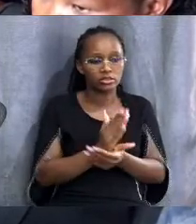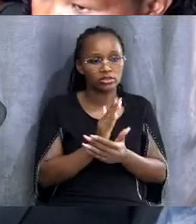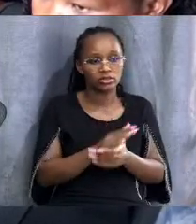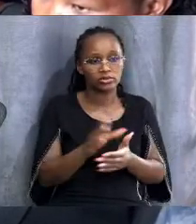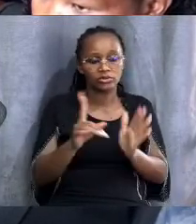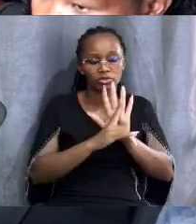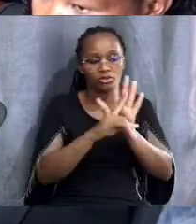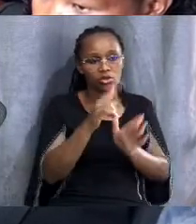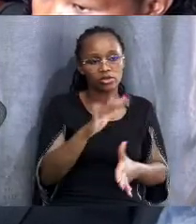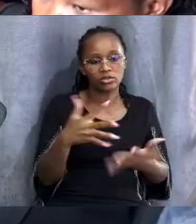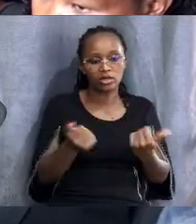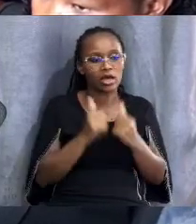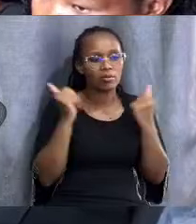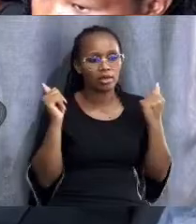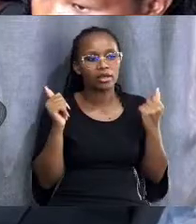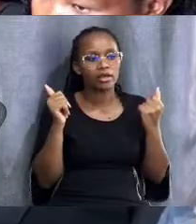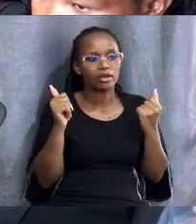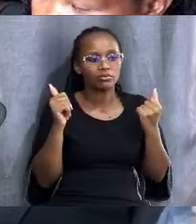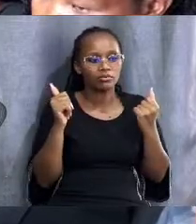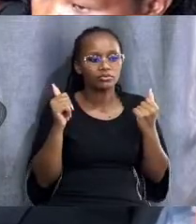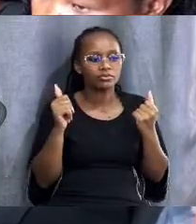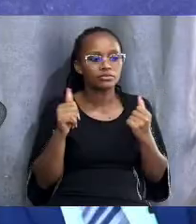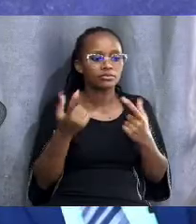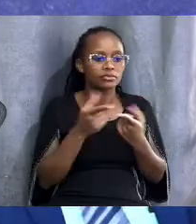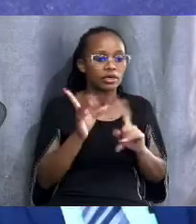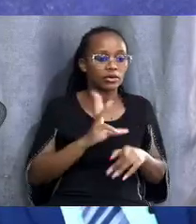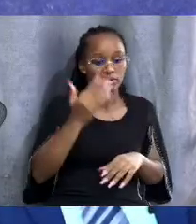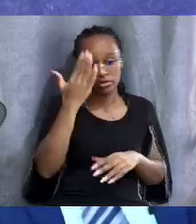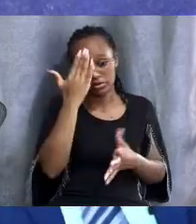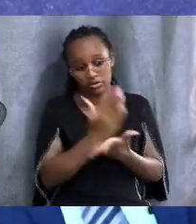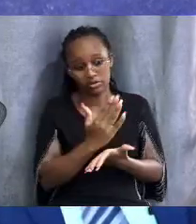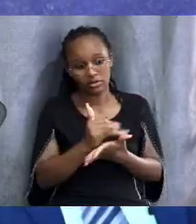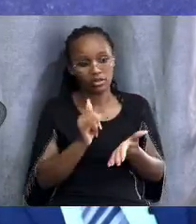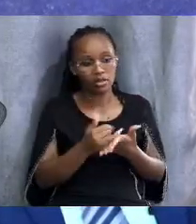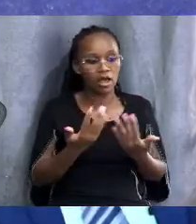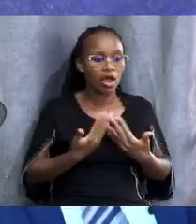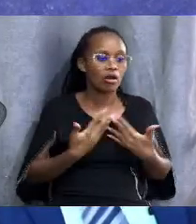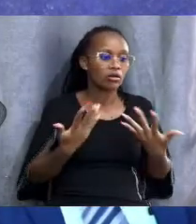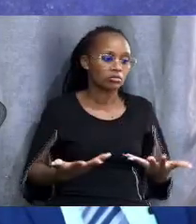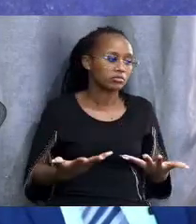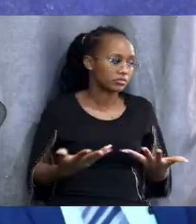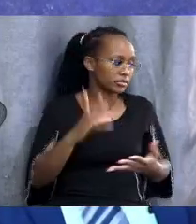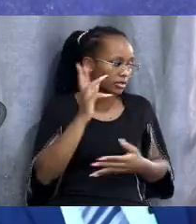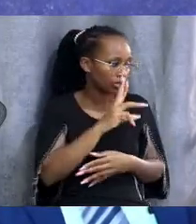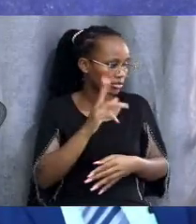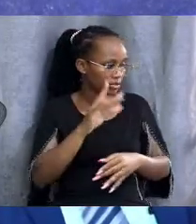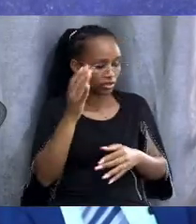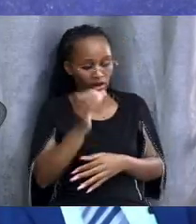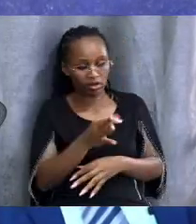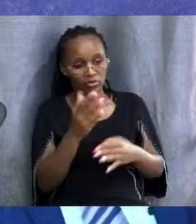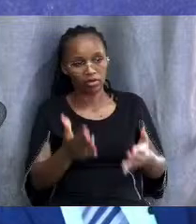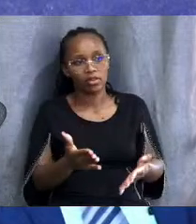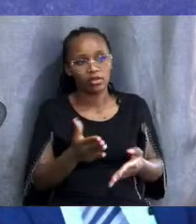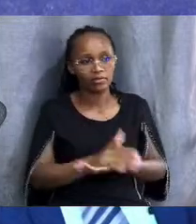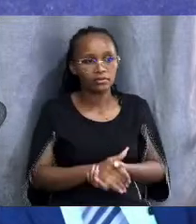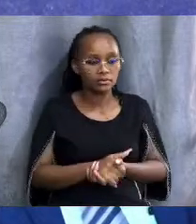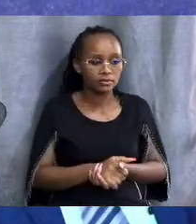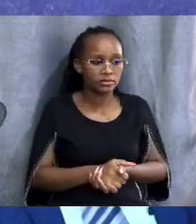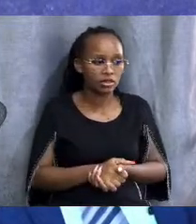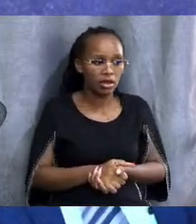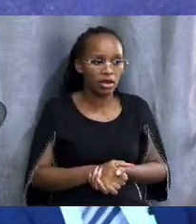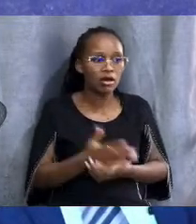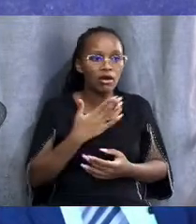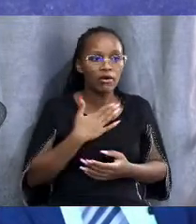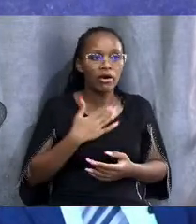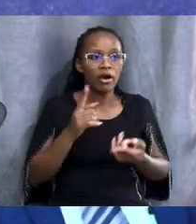is happening. But we know that there could be a reason for this. But we